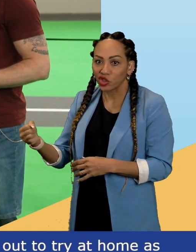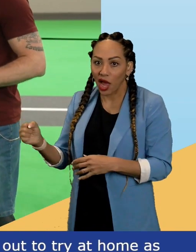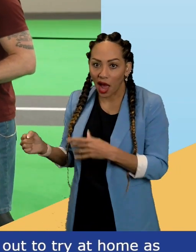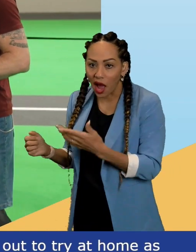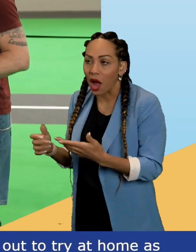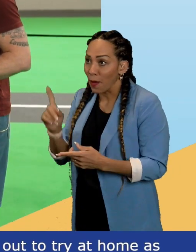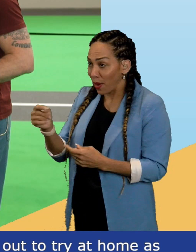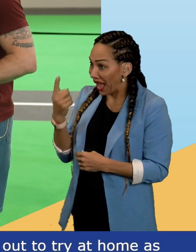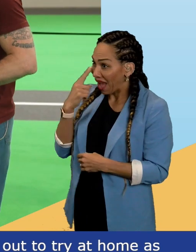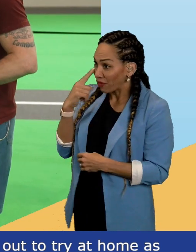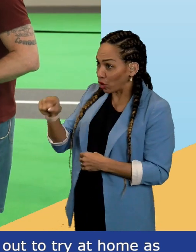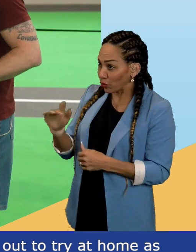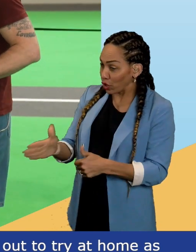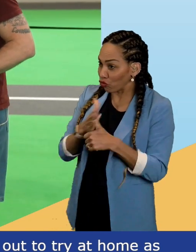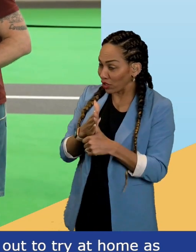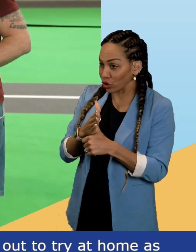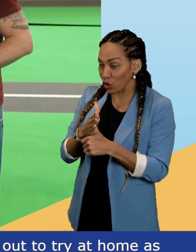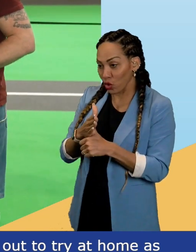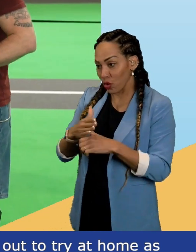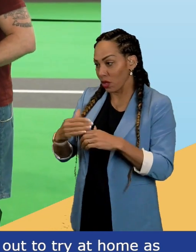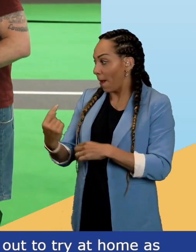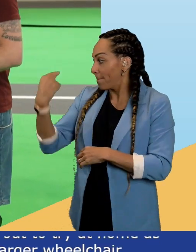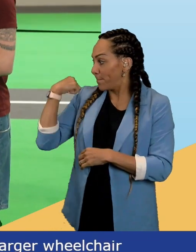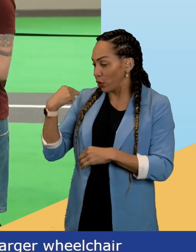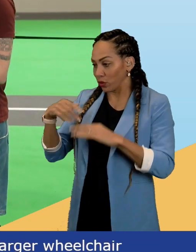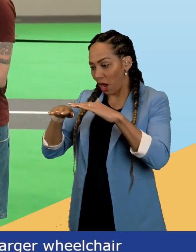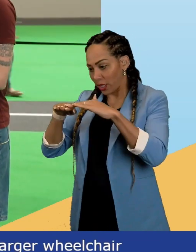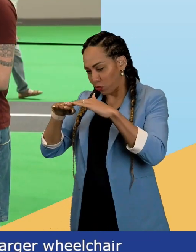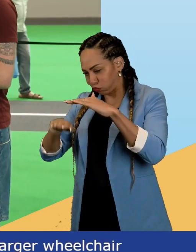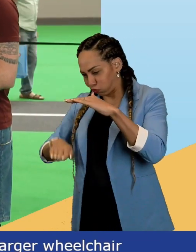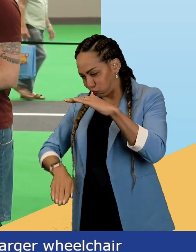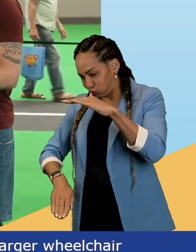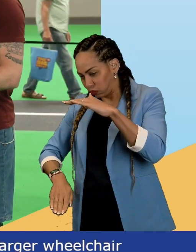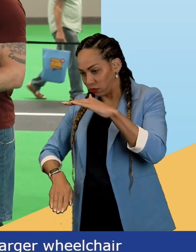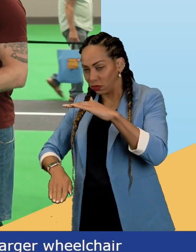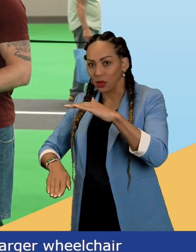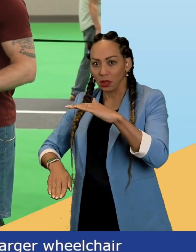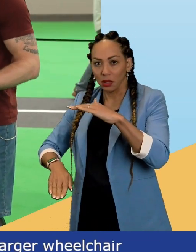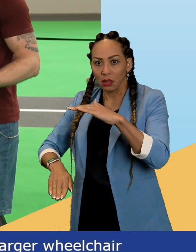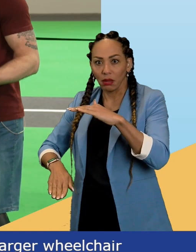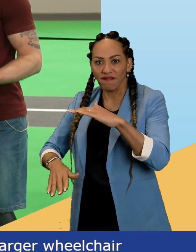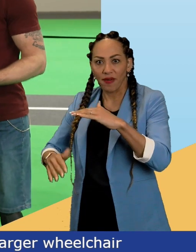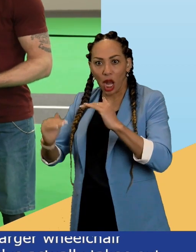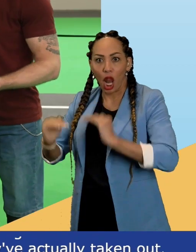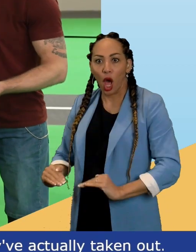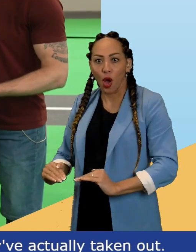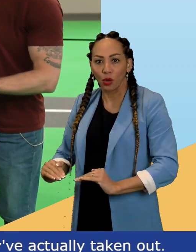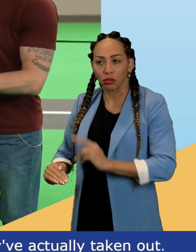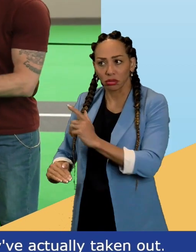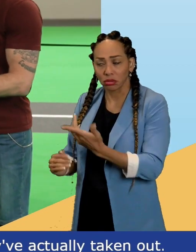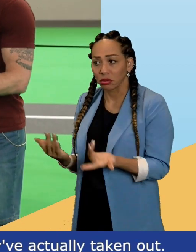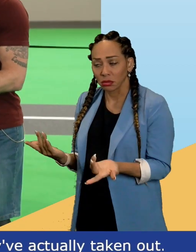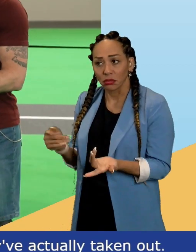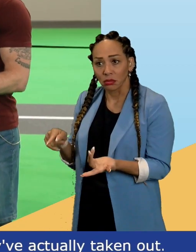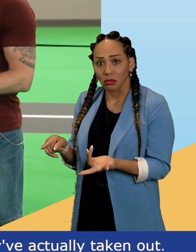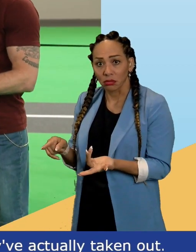out. This is Yeah. the original boot floor height, Yeah, so it's you a can see lot. how much they've lowered the floor there. Absolutely. I was going to ask you if anyone wanted to get a demonstration, if this